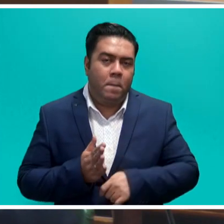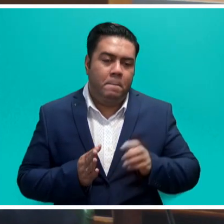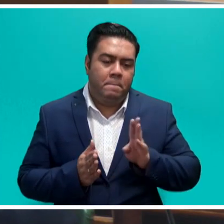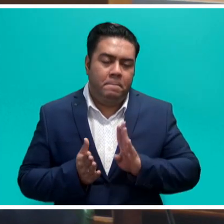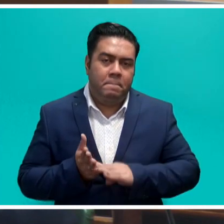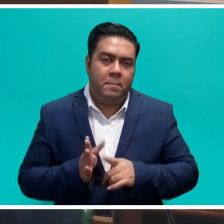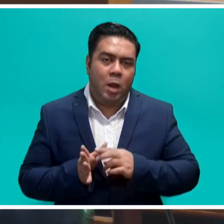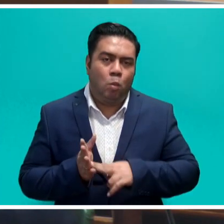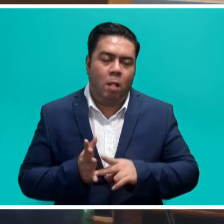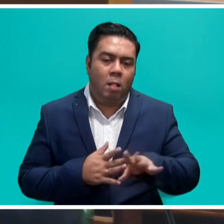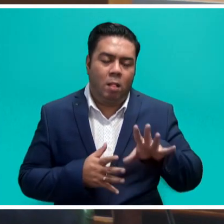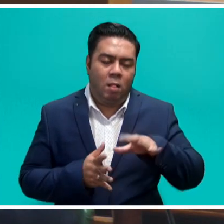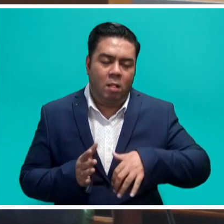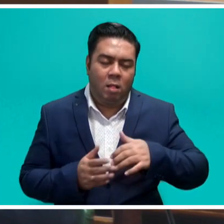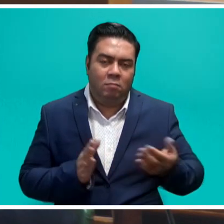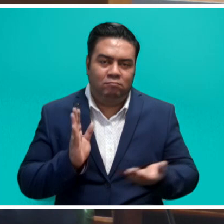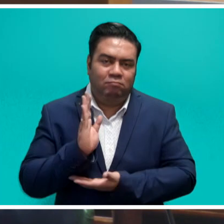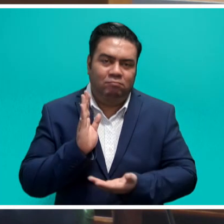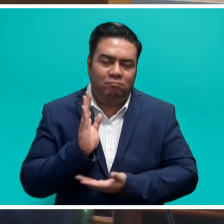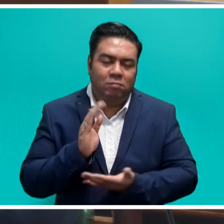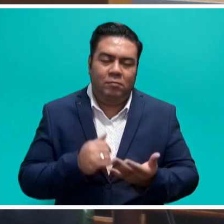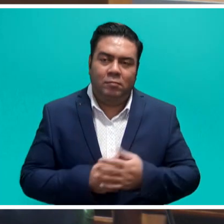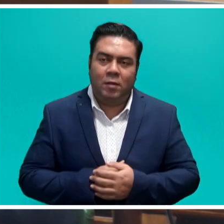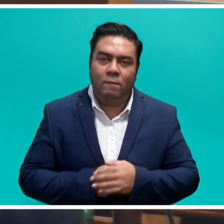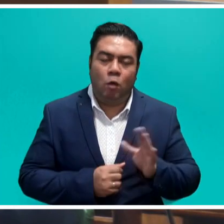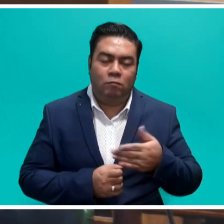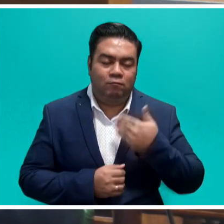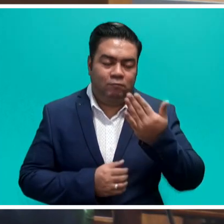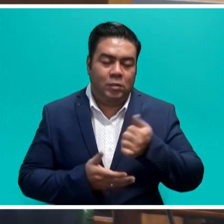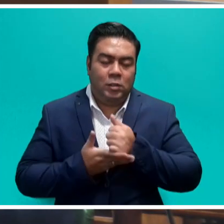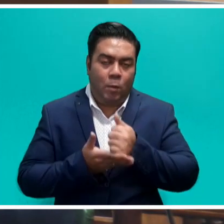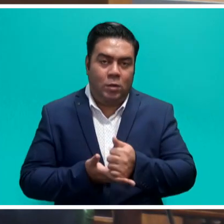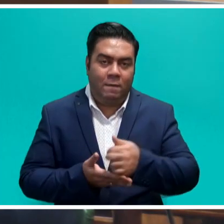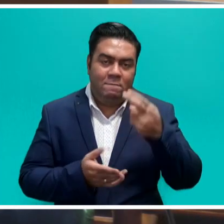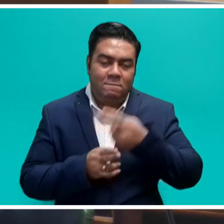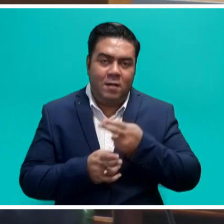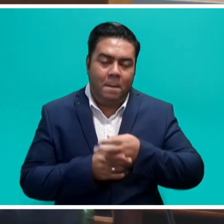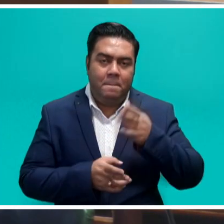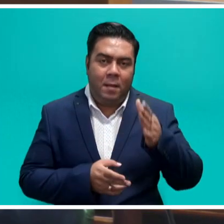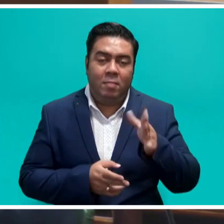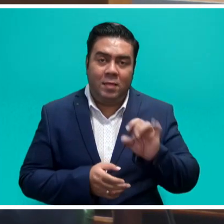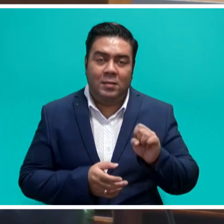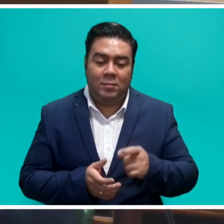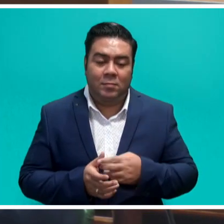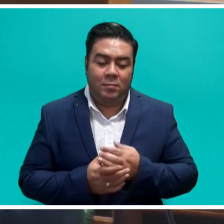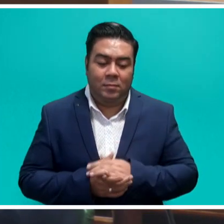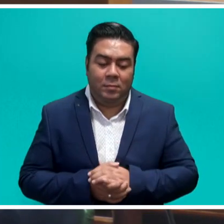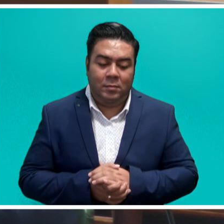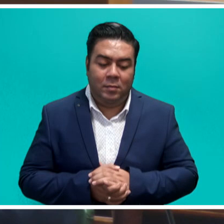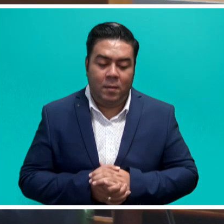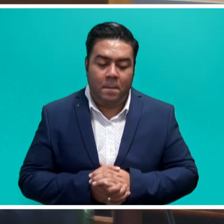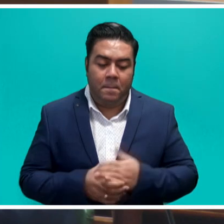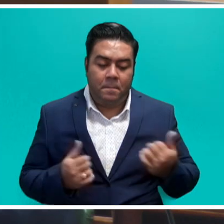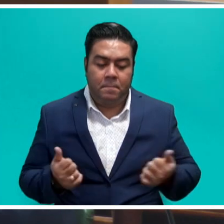to incentive productions and yield to further support the farmers. This measure has brought considerable